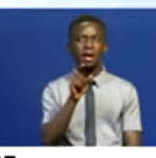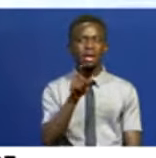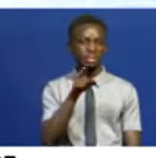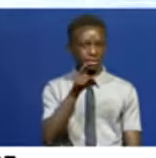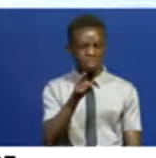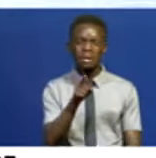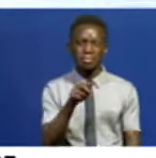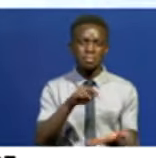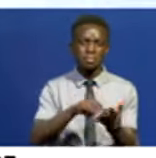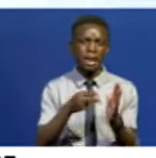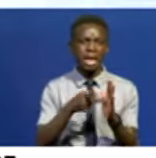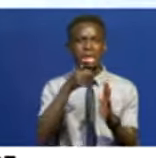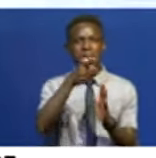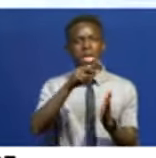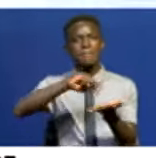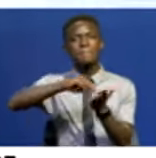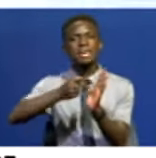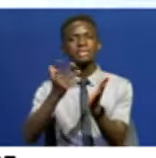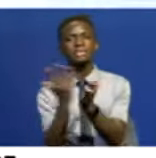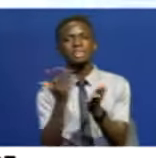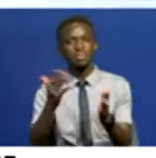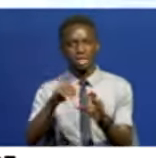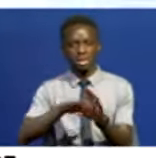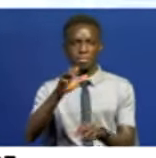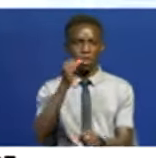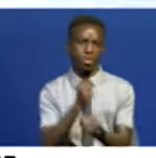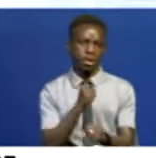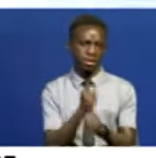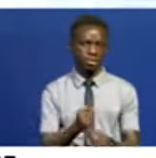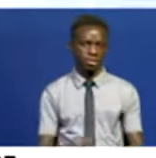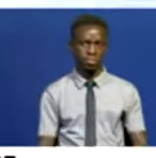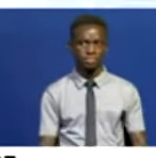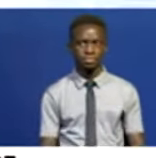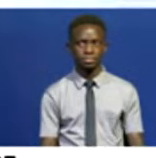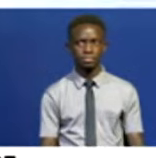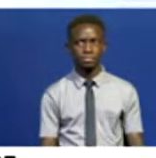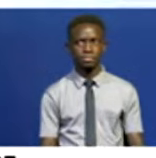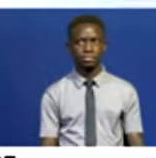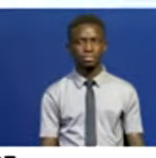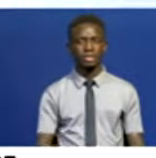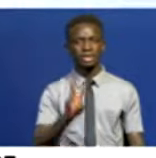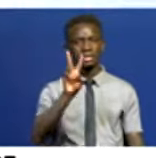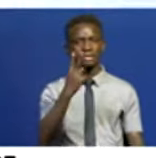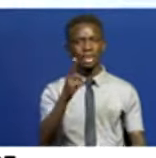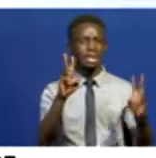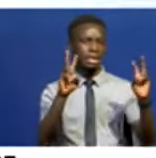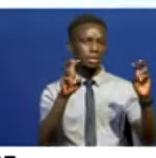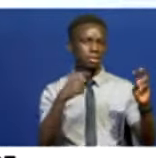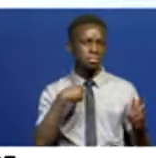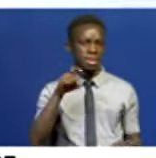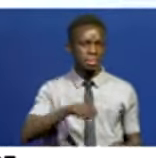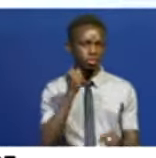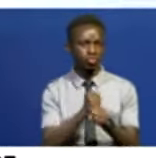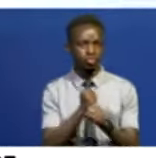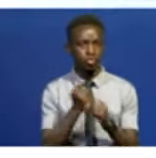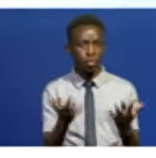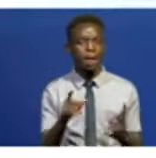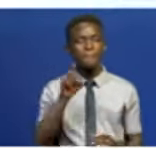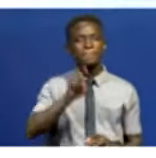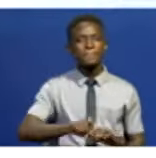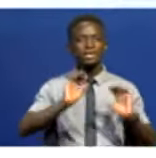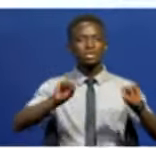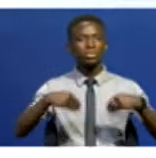something in your operation. The second issue that I must do is to